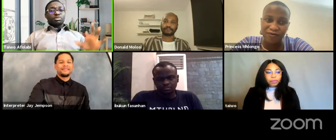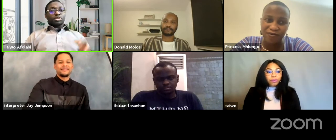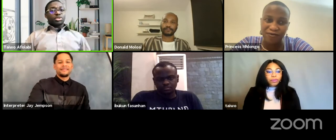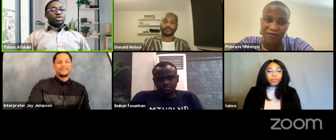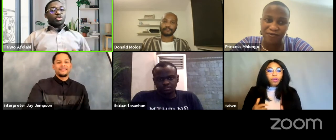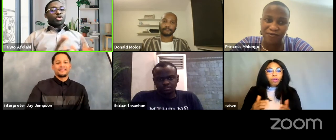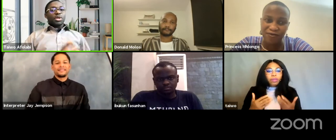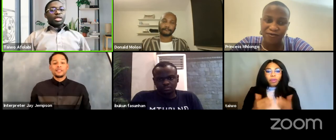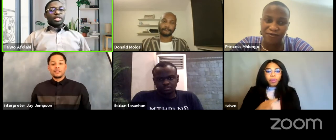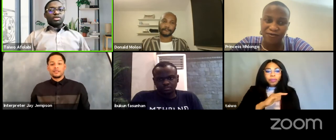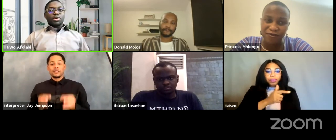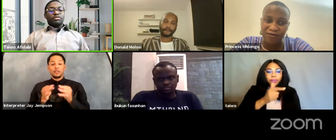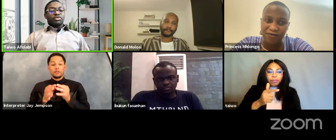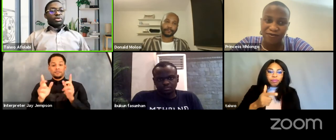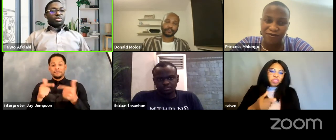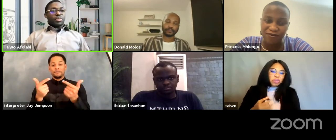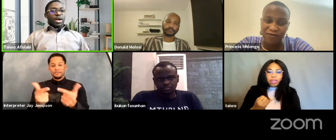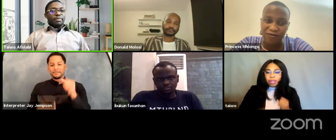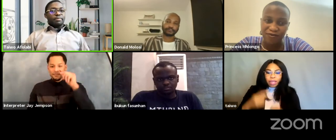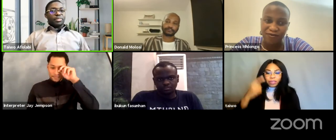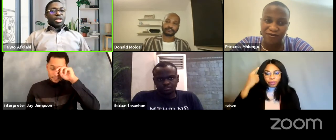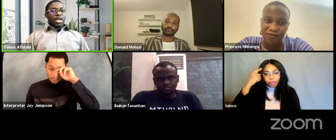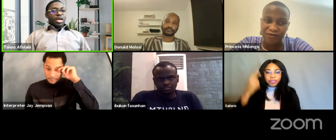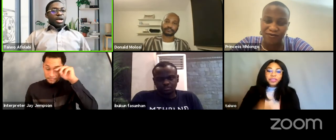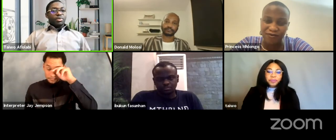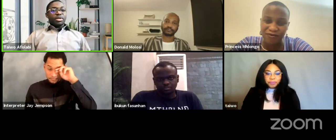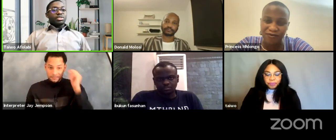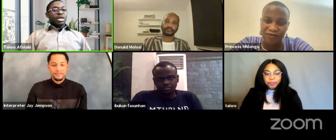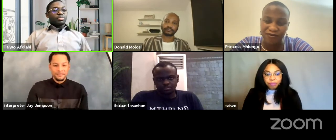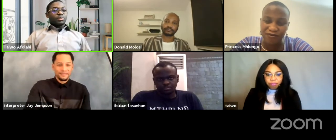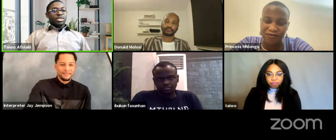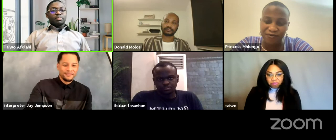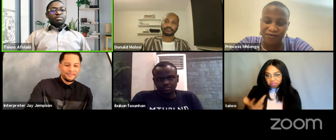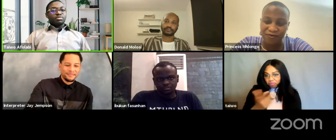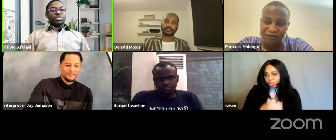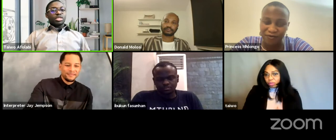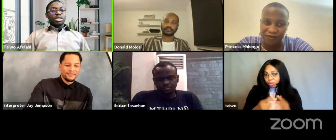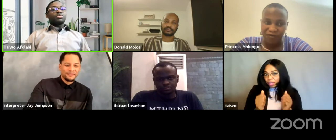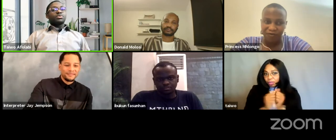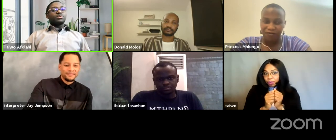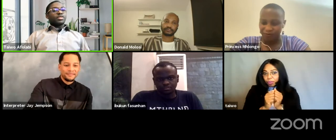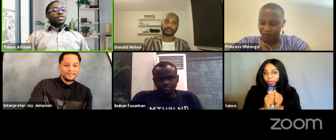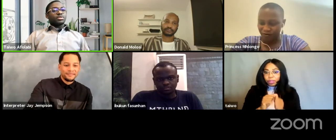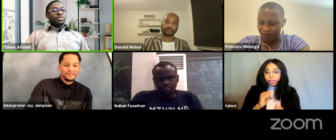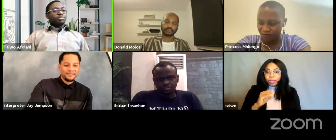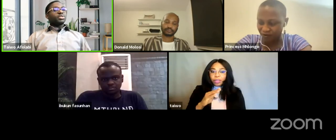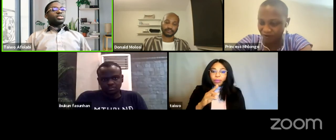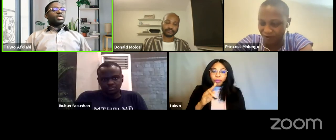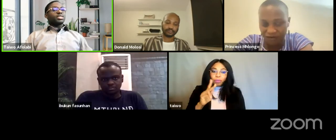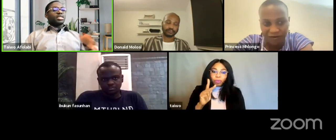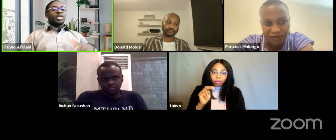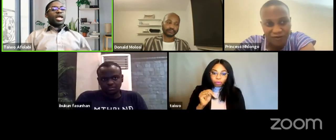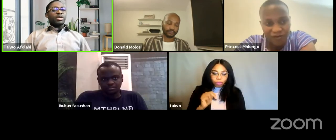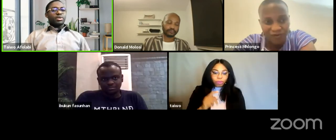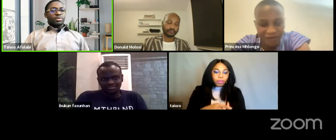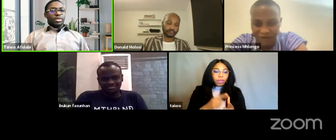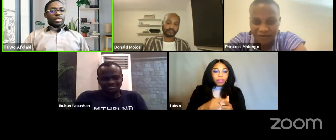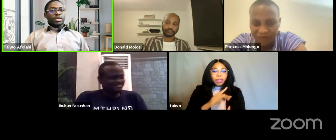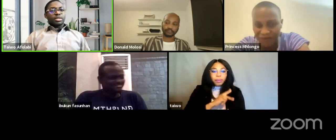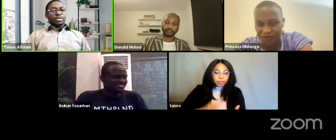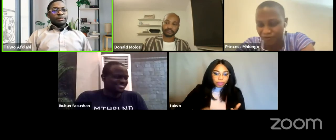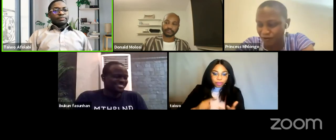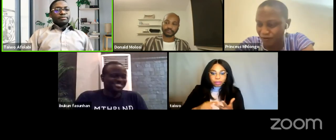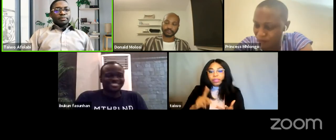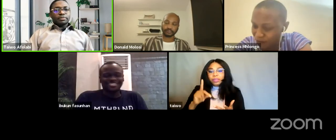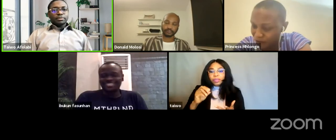boom, boom. Just go quickly, three of you. We can start with Ibukun and then to Princess and then end on Donut.